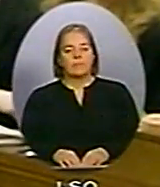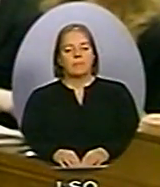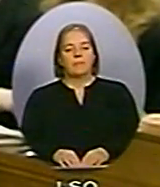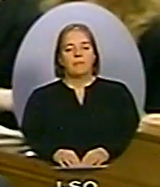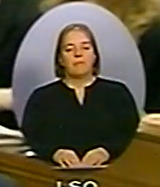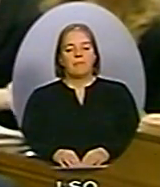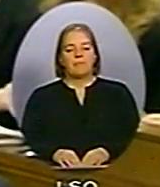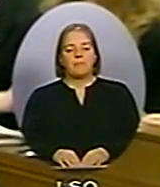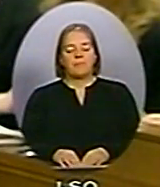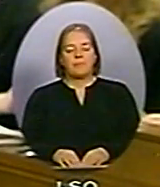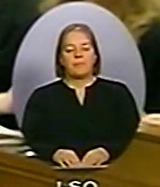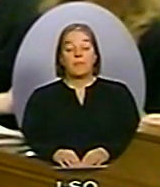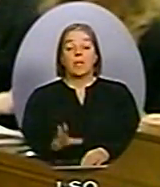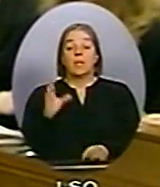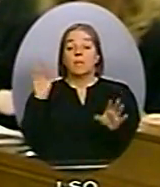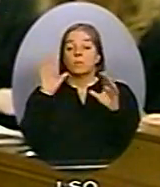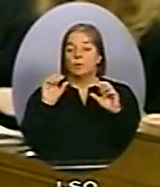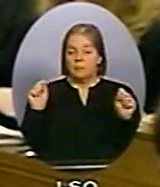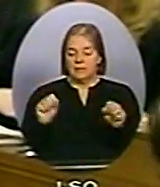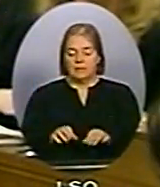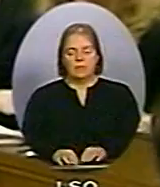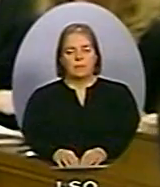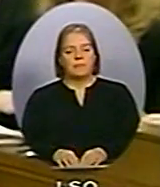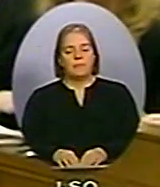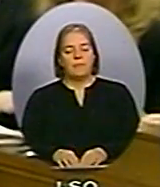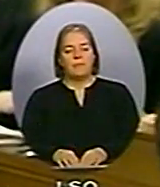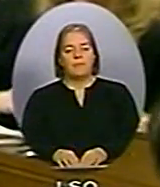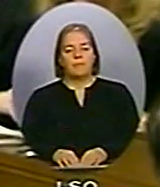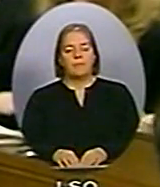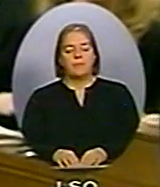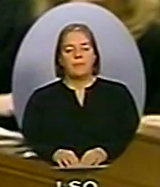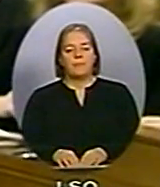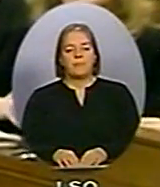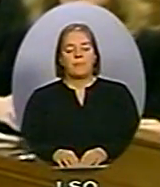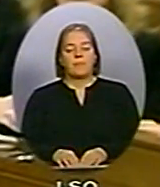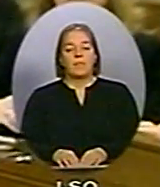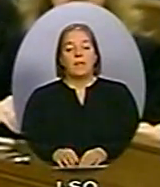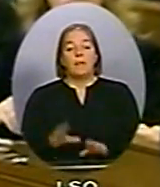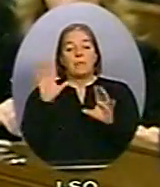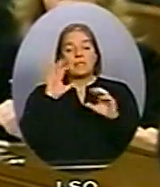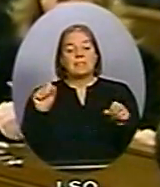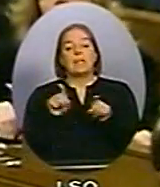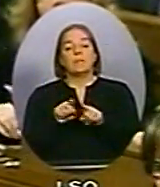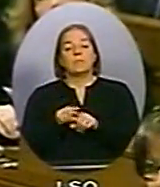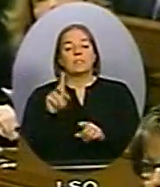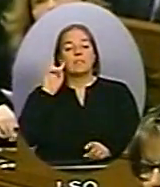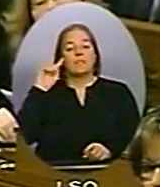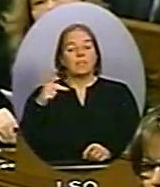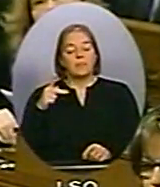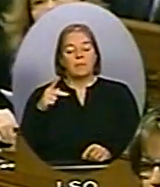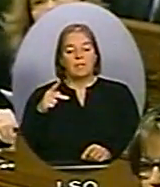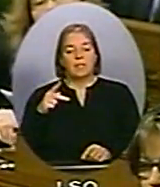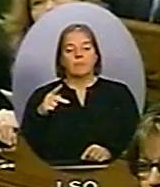Mr. Speaker, the President and Executive Vice President of AVR Radio made donations to the New Democratic Party. After that, one of the